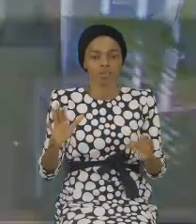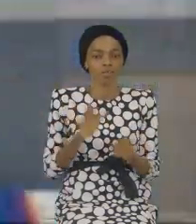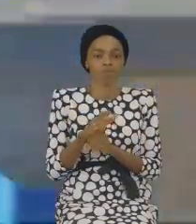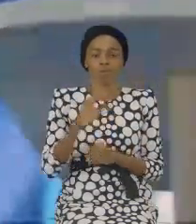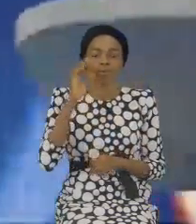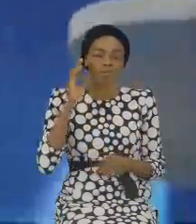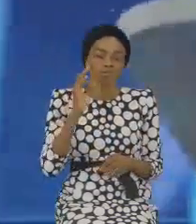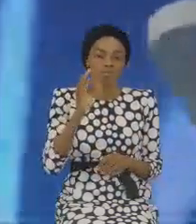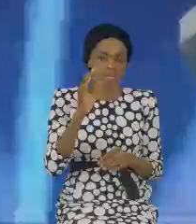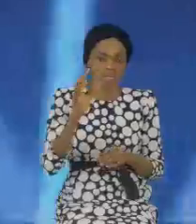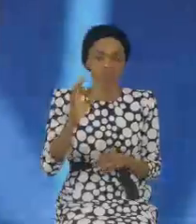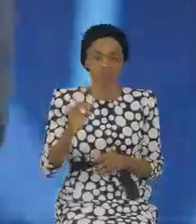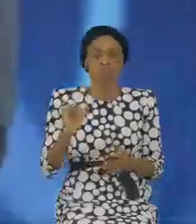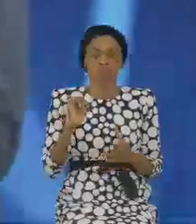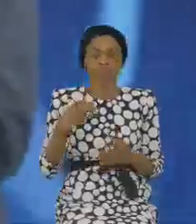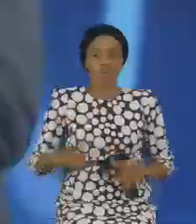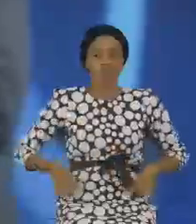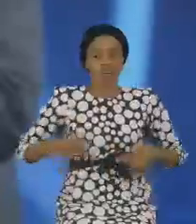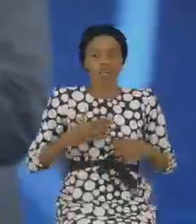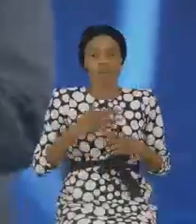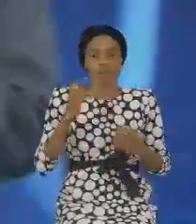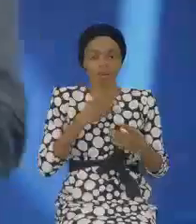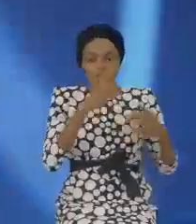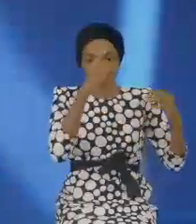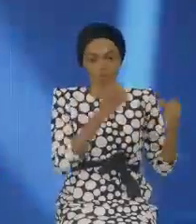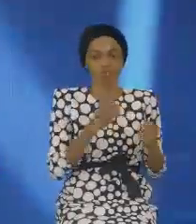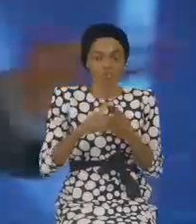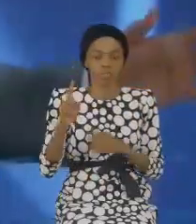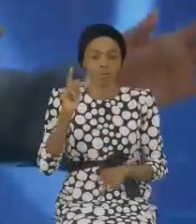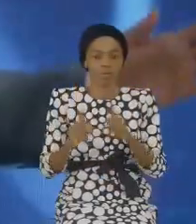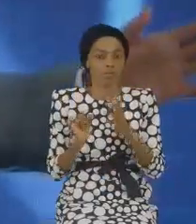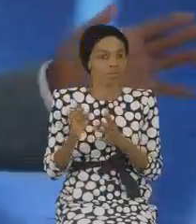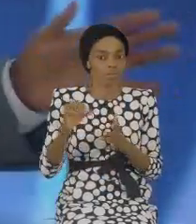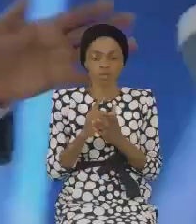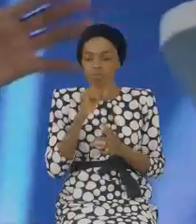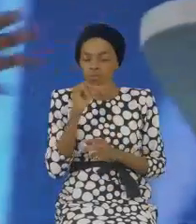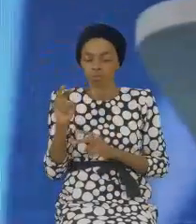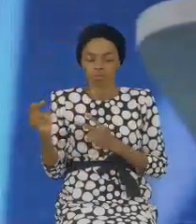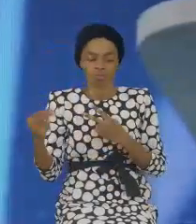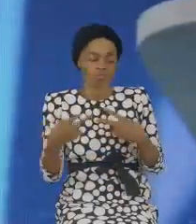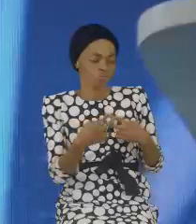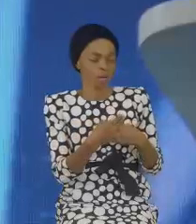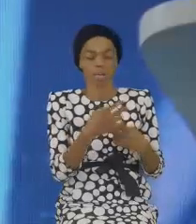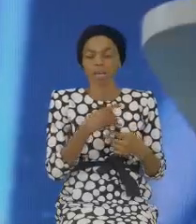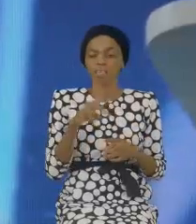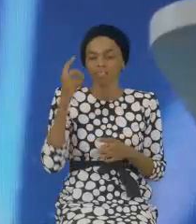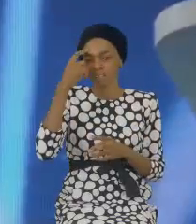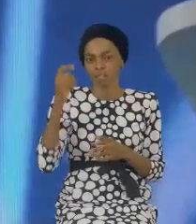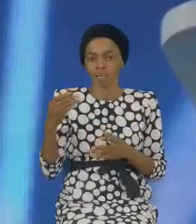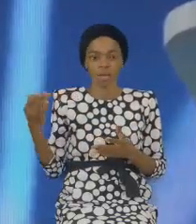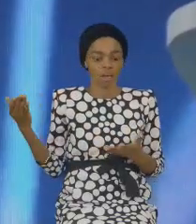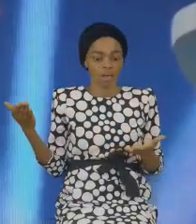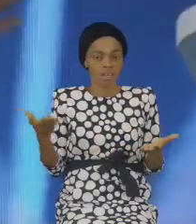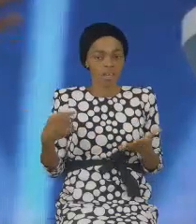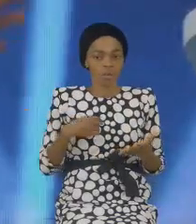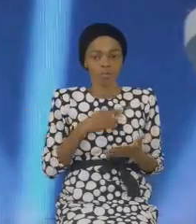faith and life to the people, so that they will not look back and think that, well, here we are,